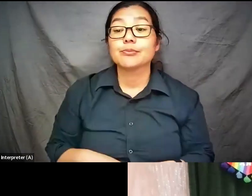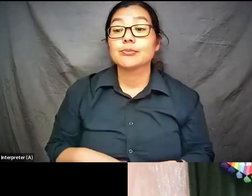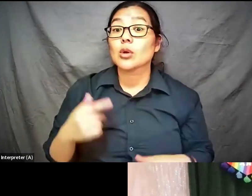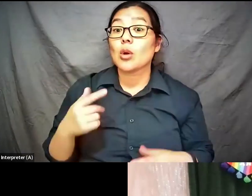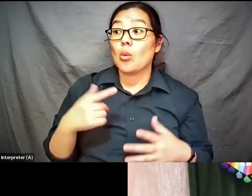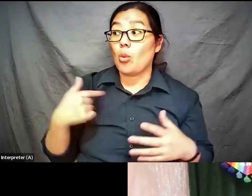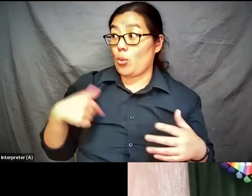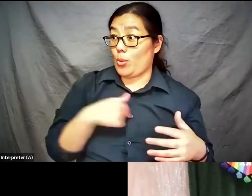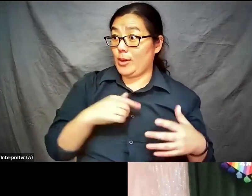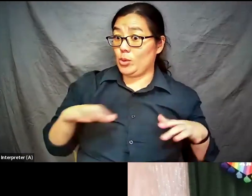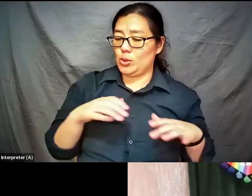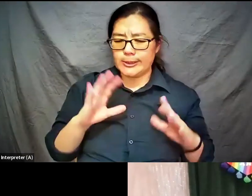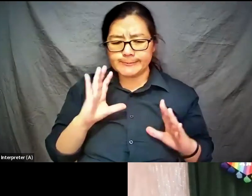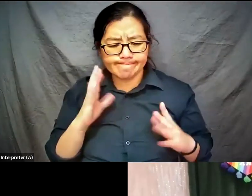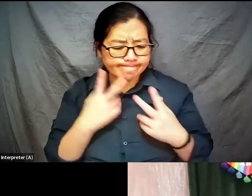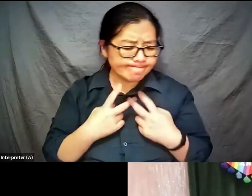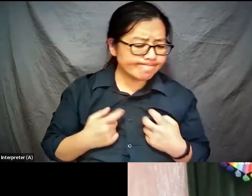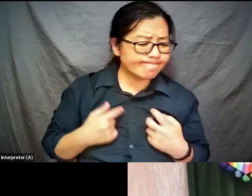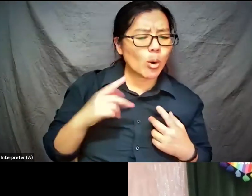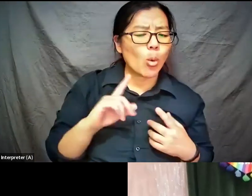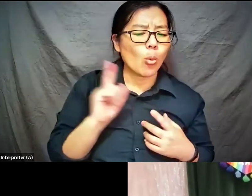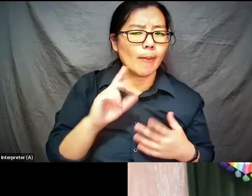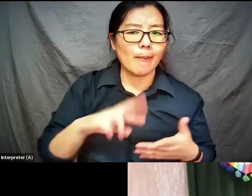Kiki, I think you're up next.